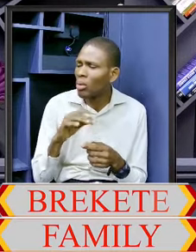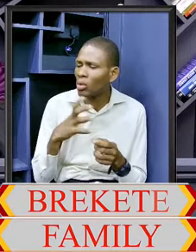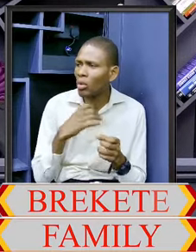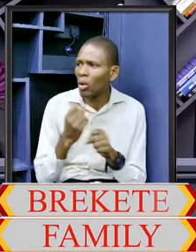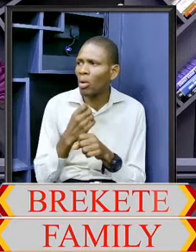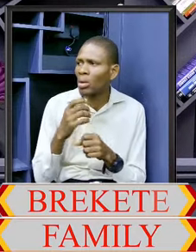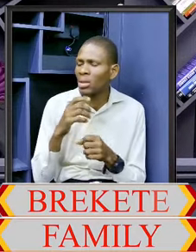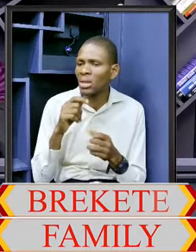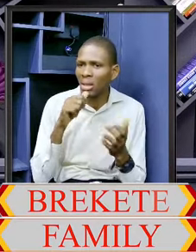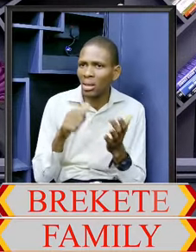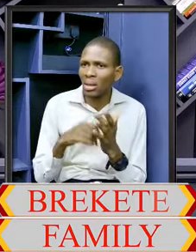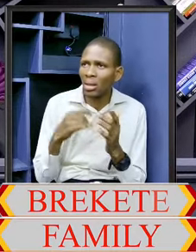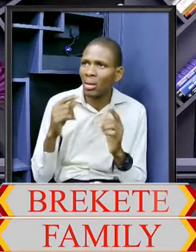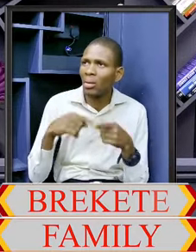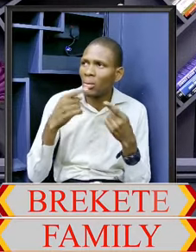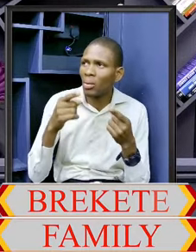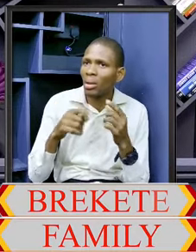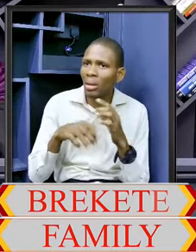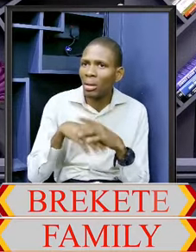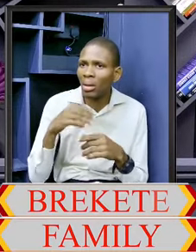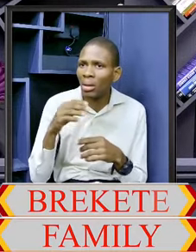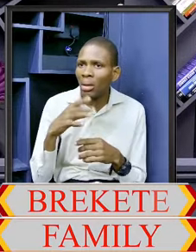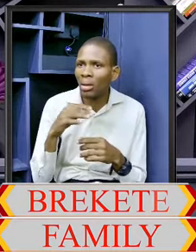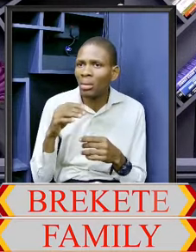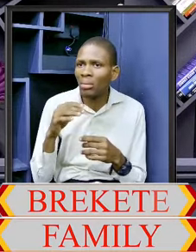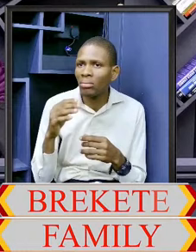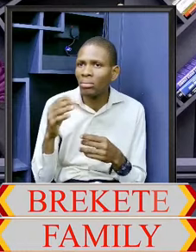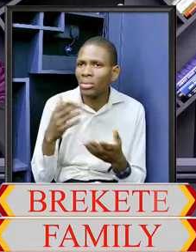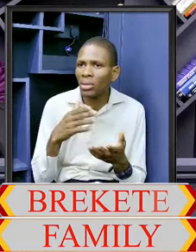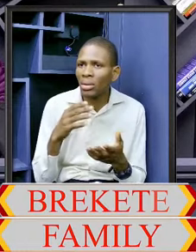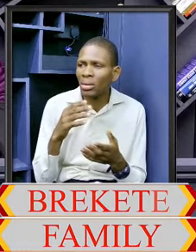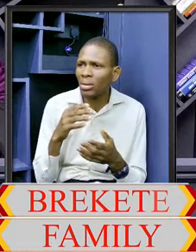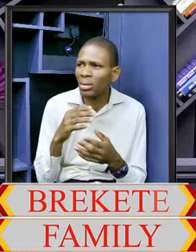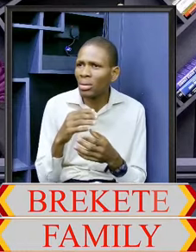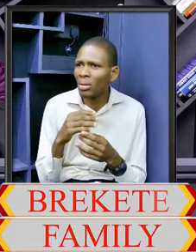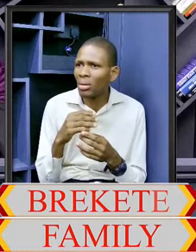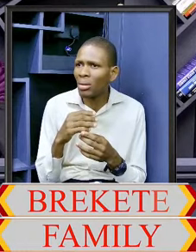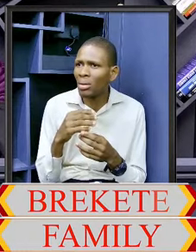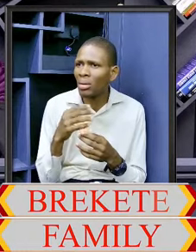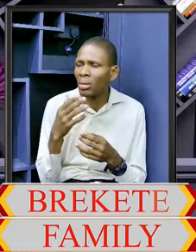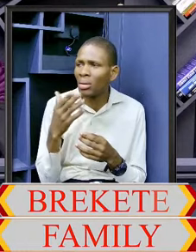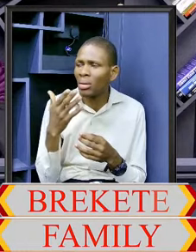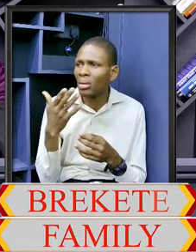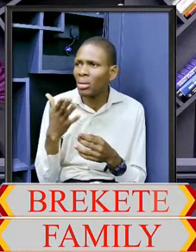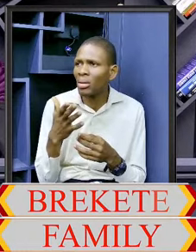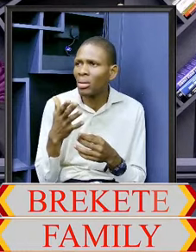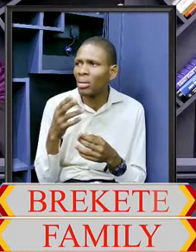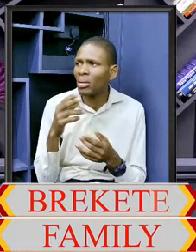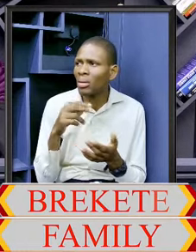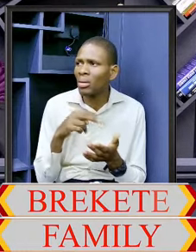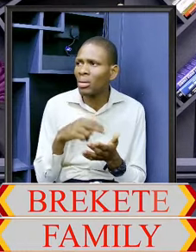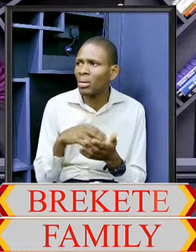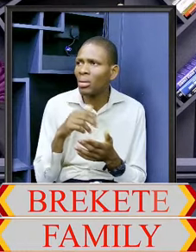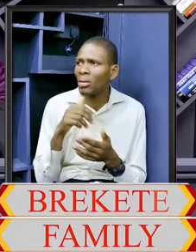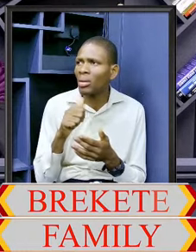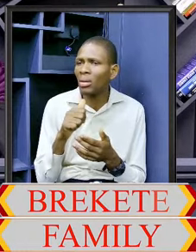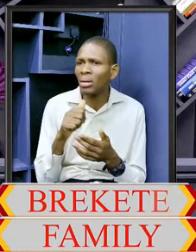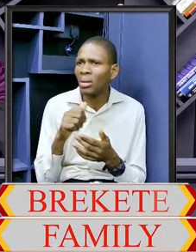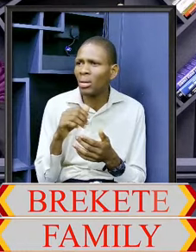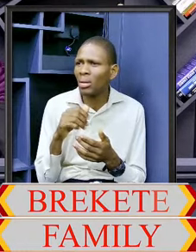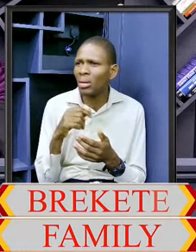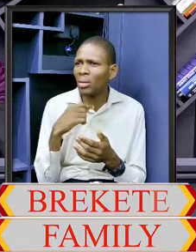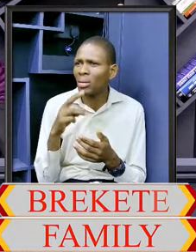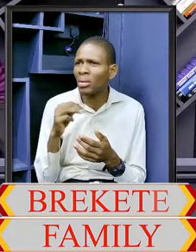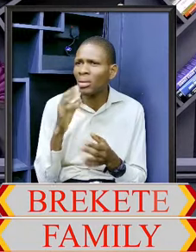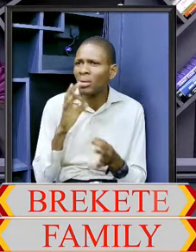member. They went and bring Sonny Hassan and other. Then too, they belong to Nakamura. I said, if